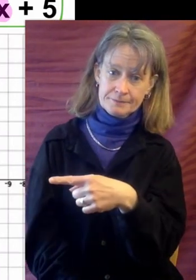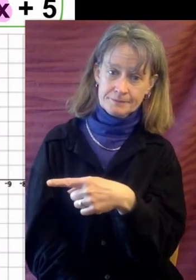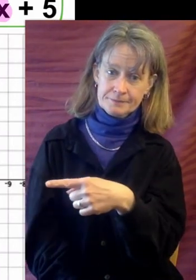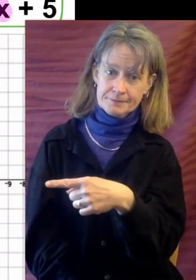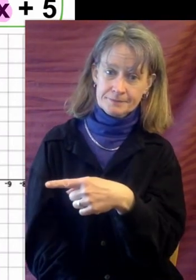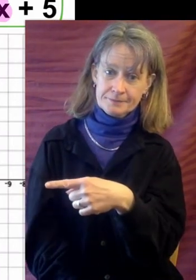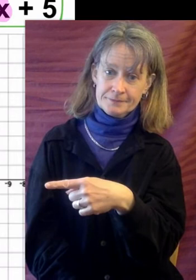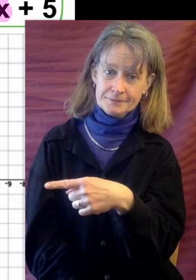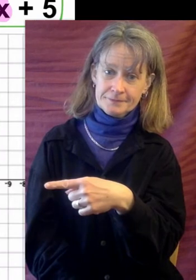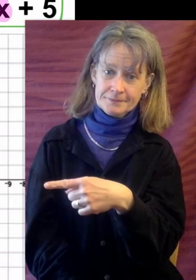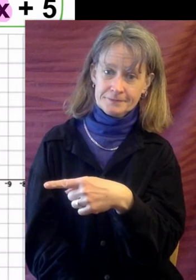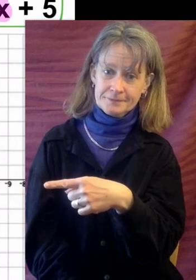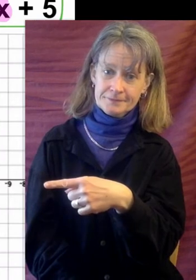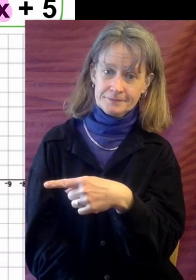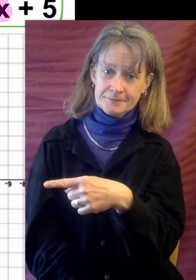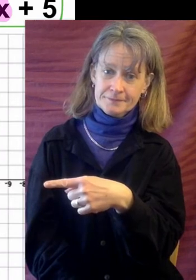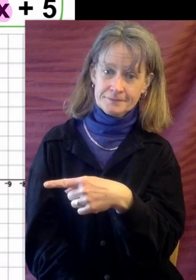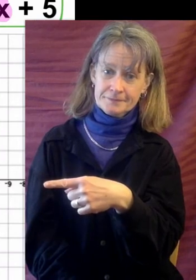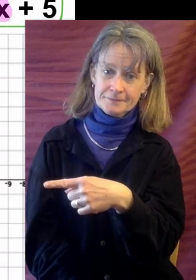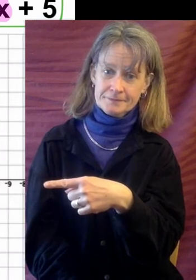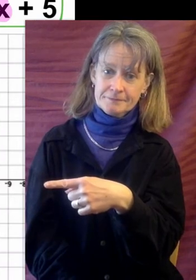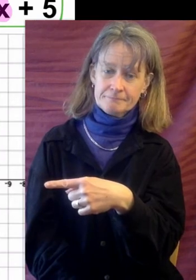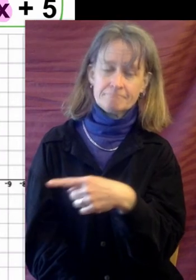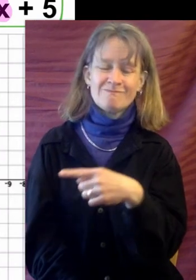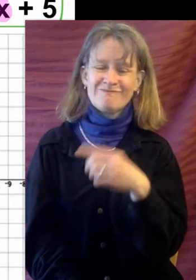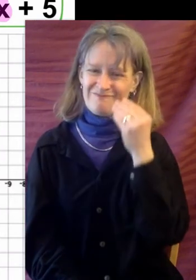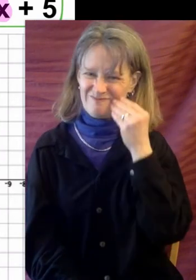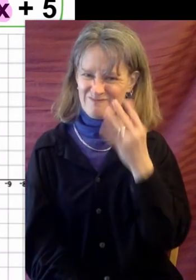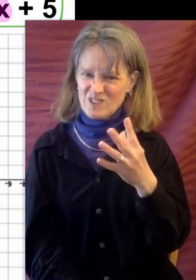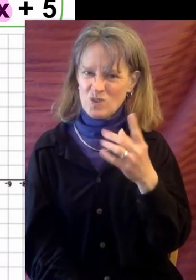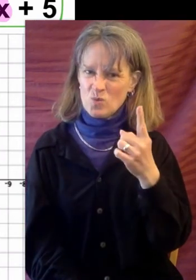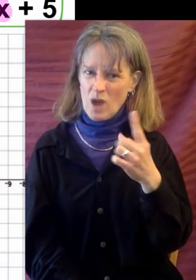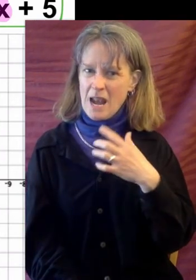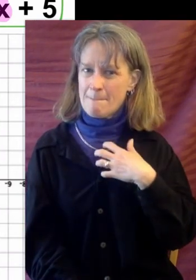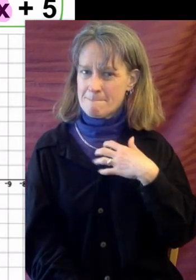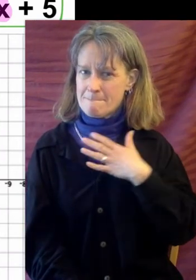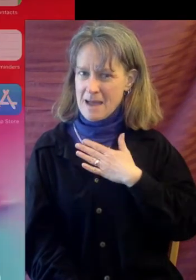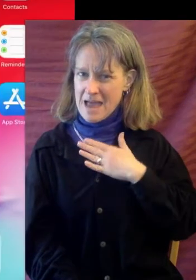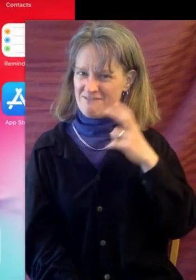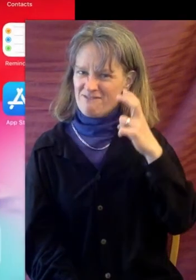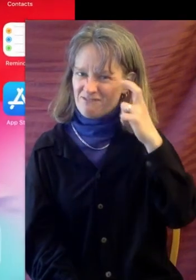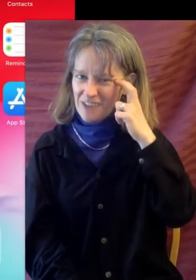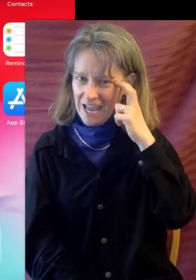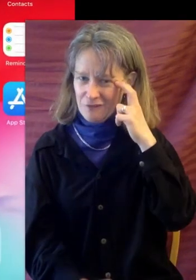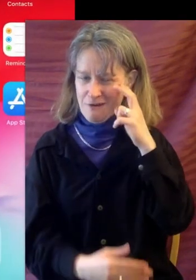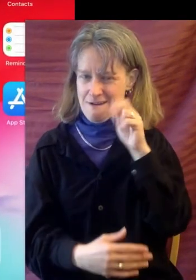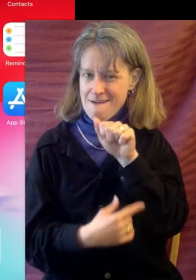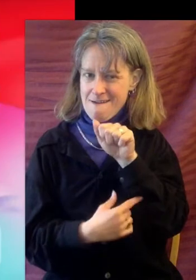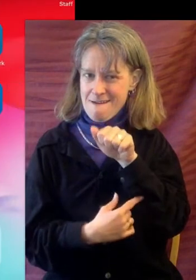D-E-S-M-O-S. And it's one of my favorite apps of all time.